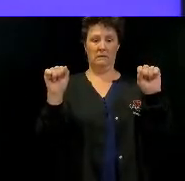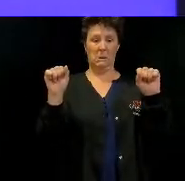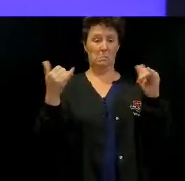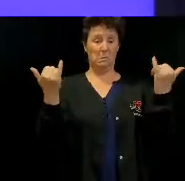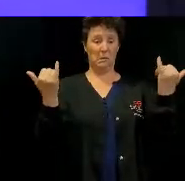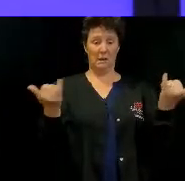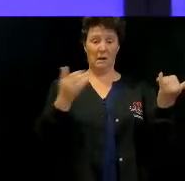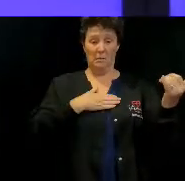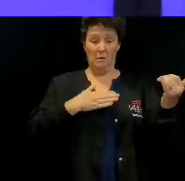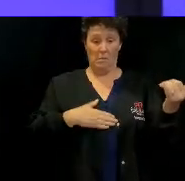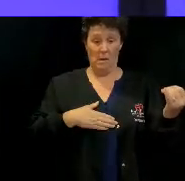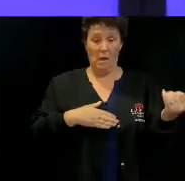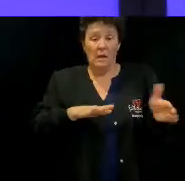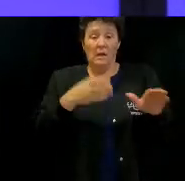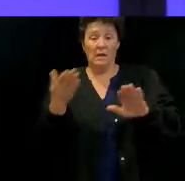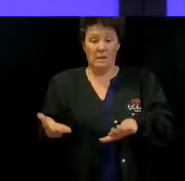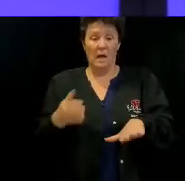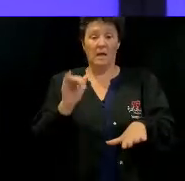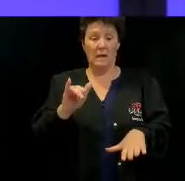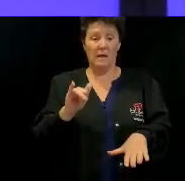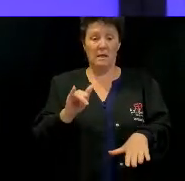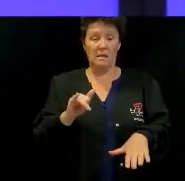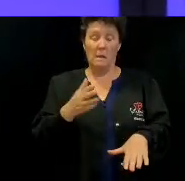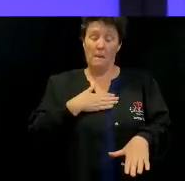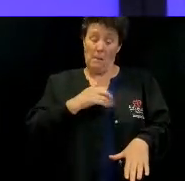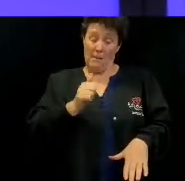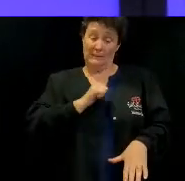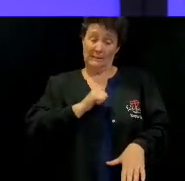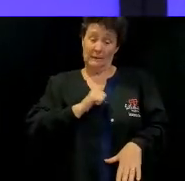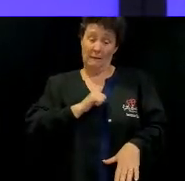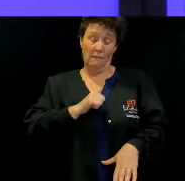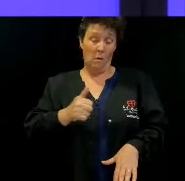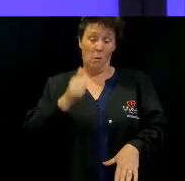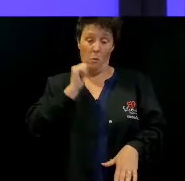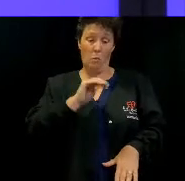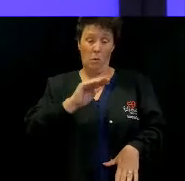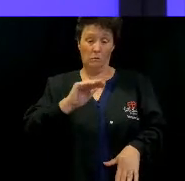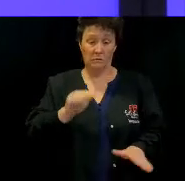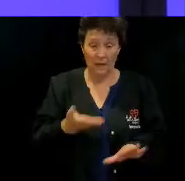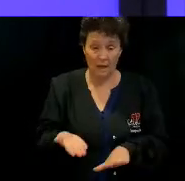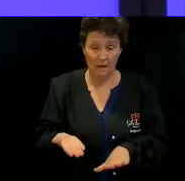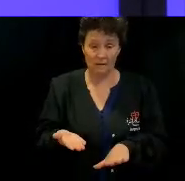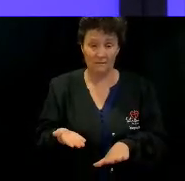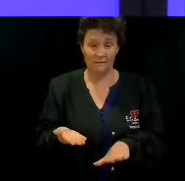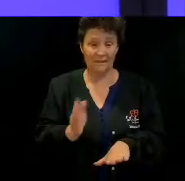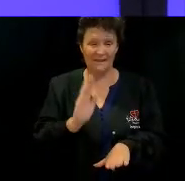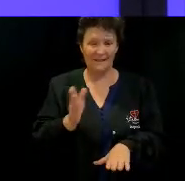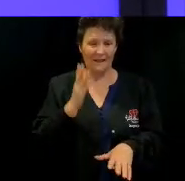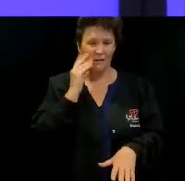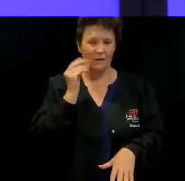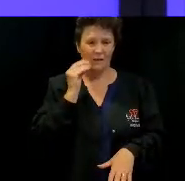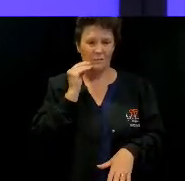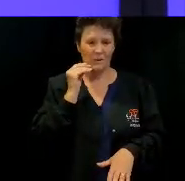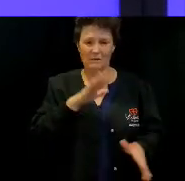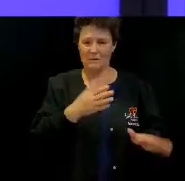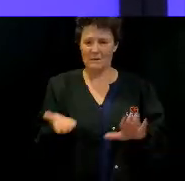It's the root of all fear. The lie of the fear of death is you're going to die. You're never going to experience death as a believer, ever.